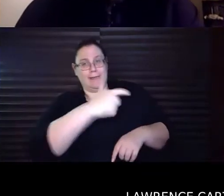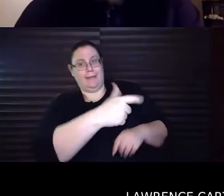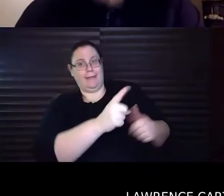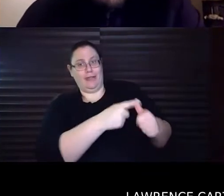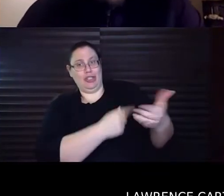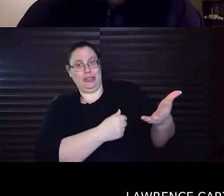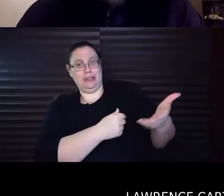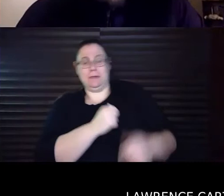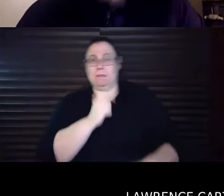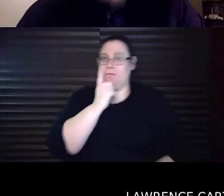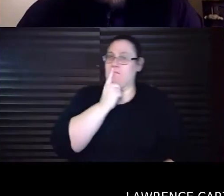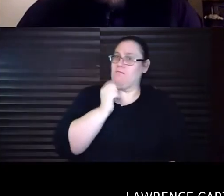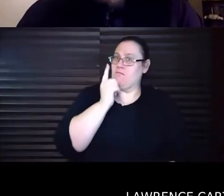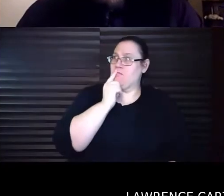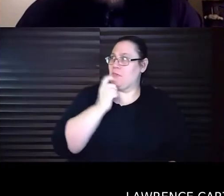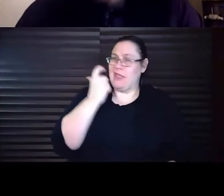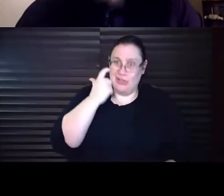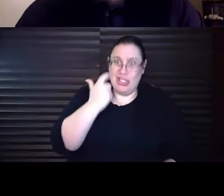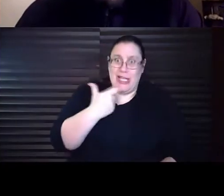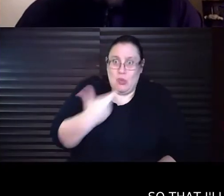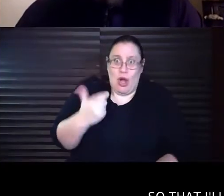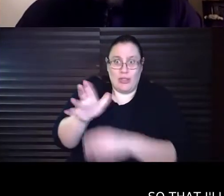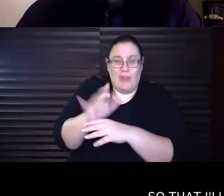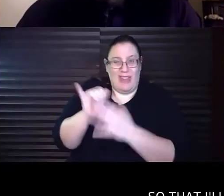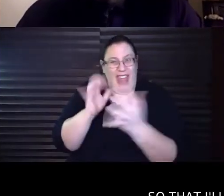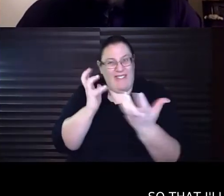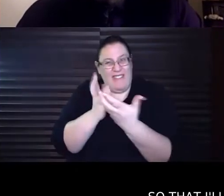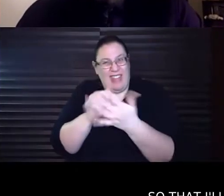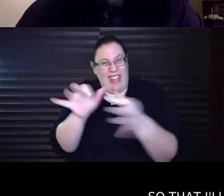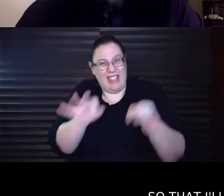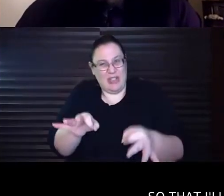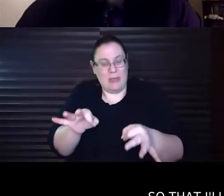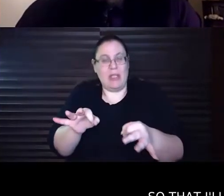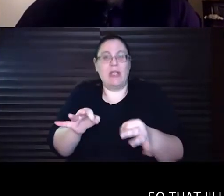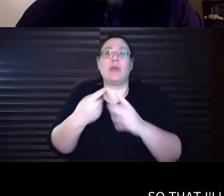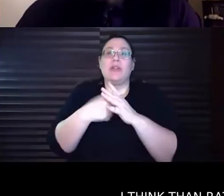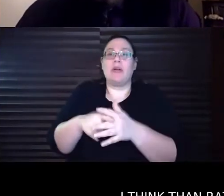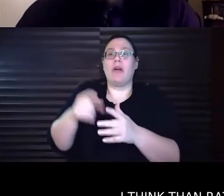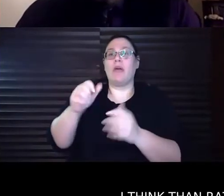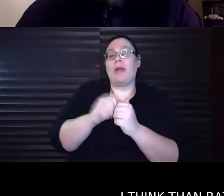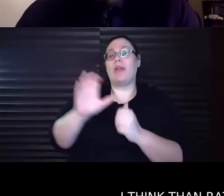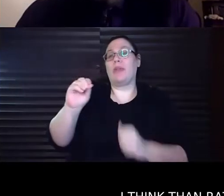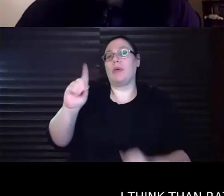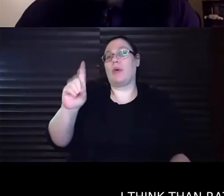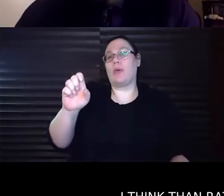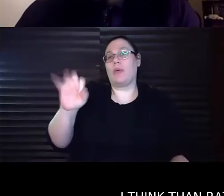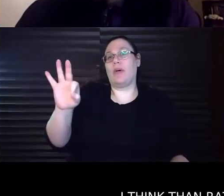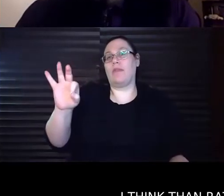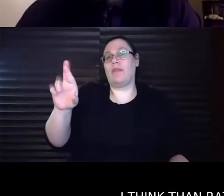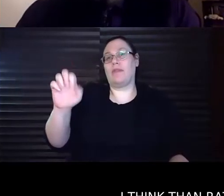Well, I mean, we just watched one, right? So that I'll start with Code of the Freaks. I